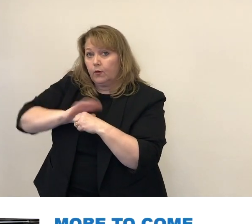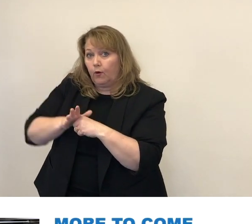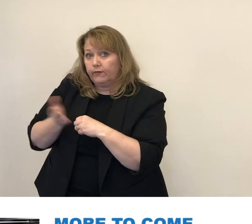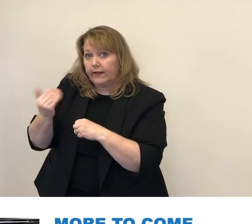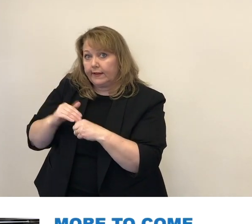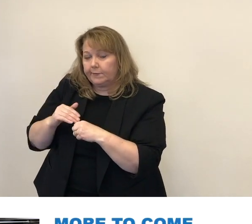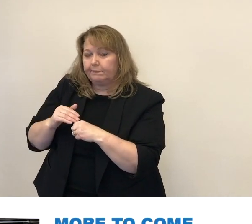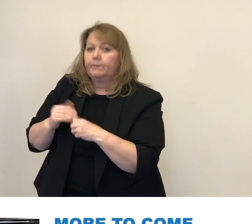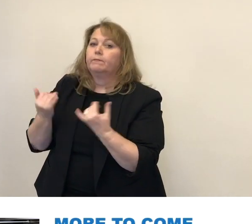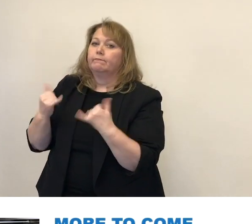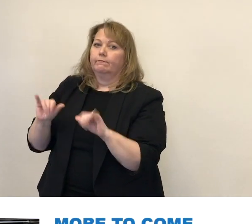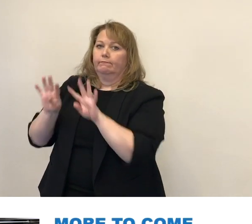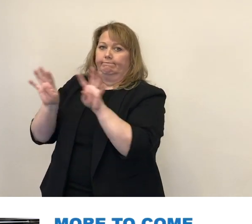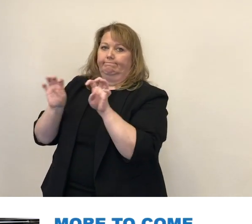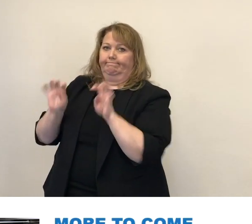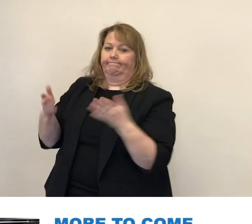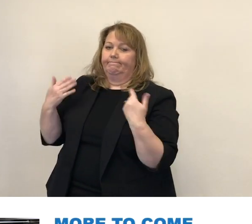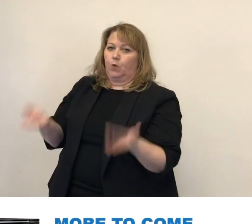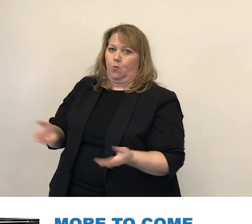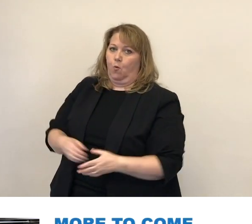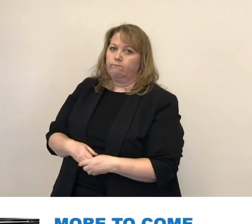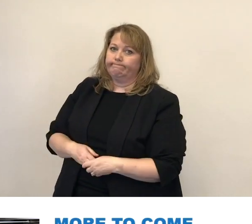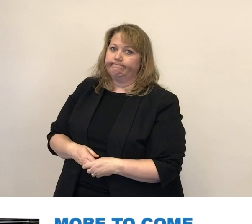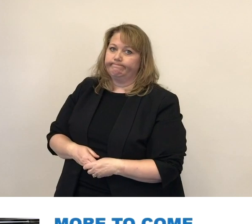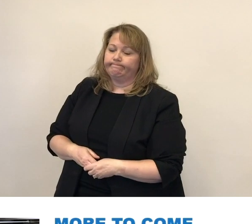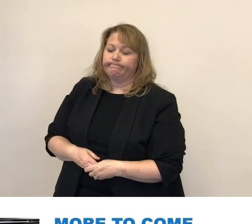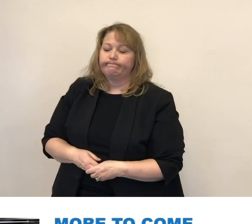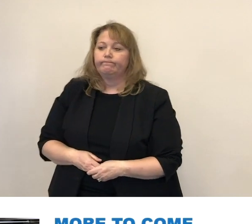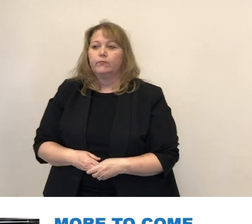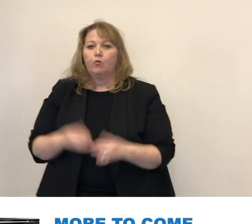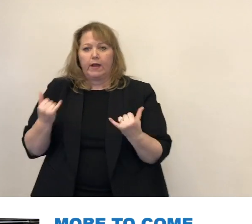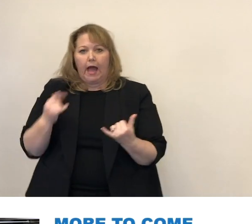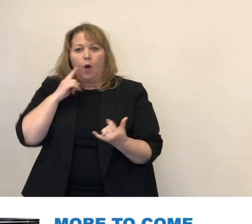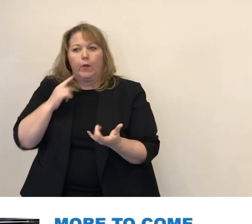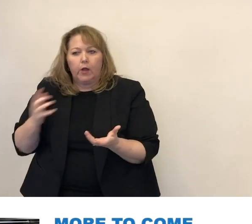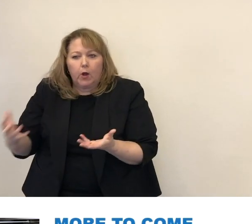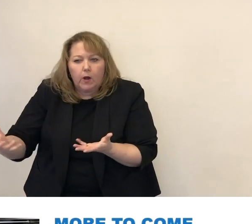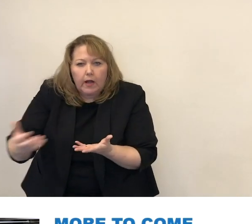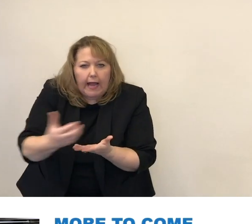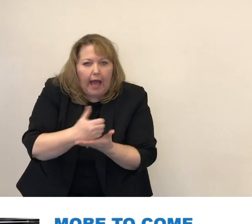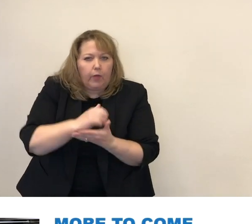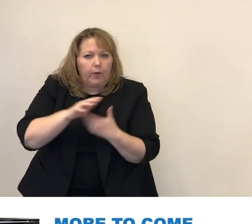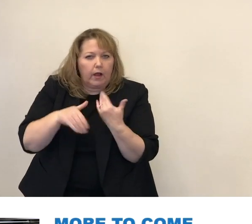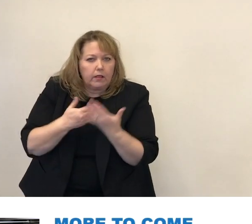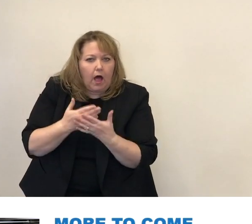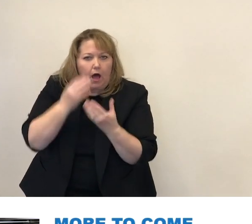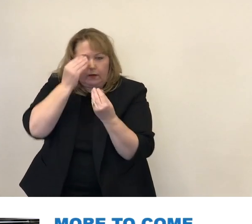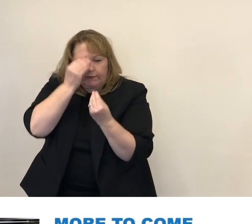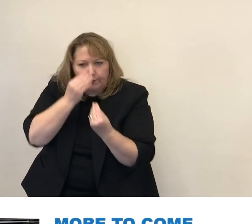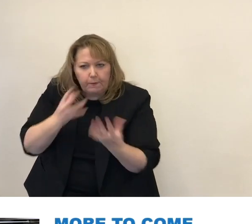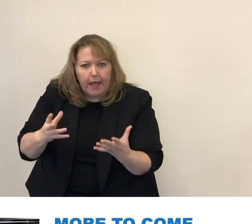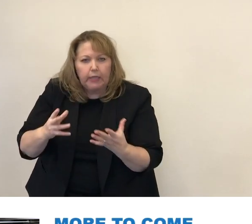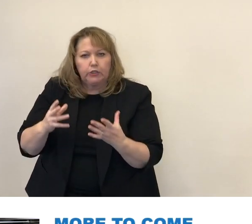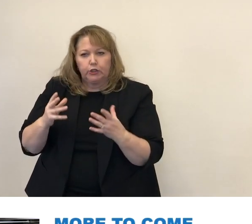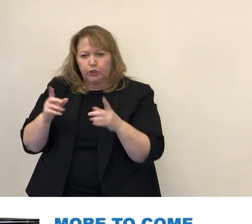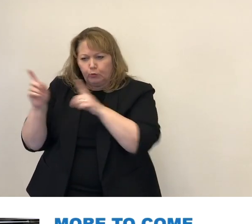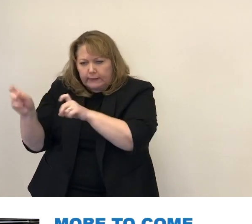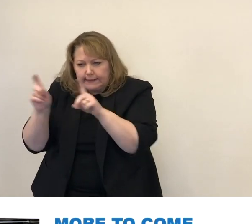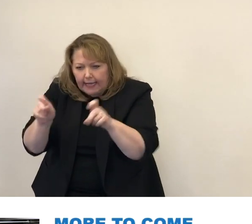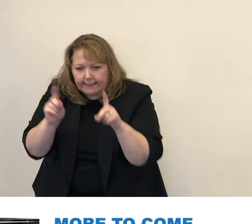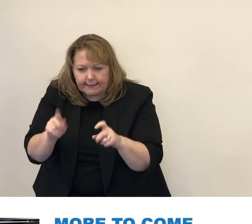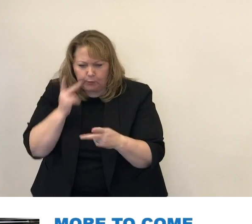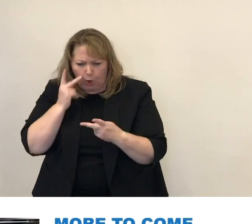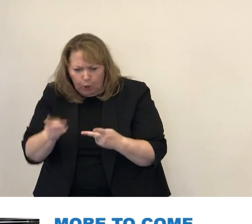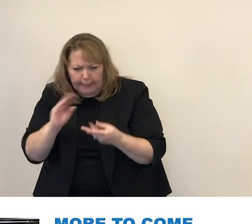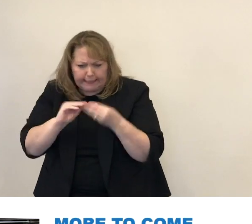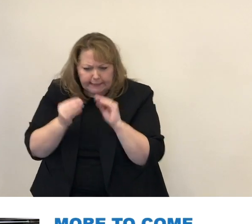now, nobody's taking a time out on this. It's just a matter of gathering the right data so that we make the best and informed decisions